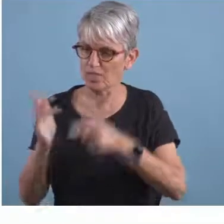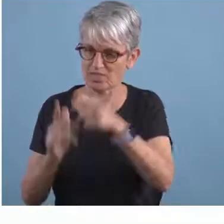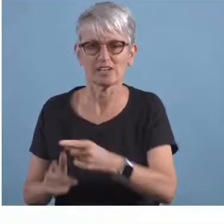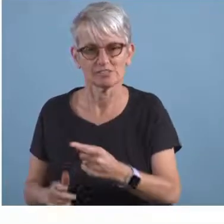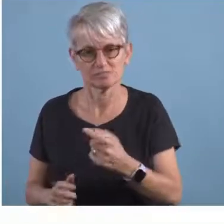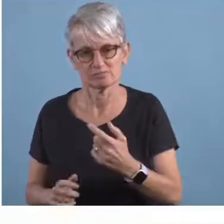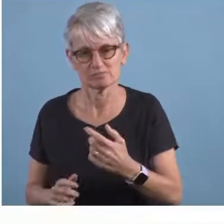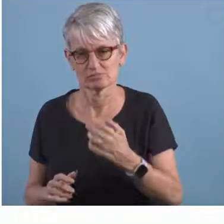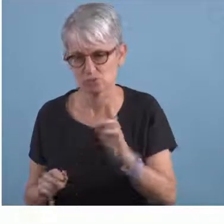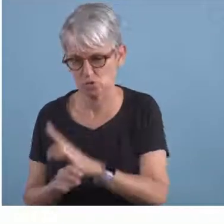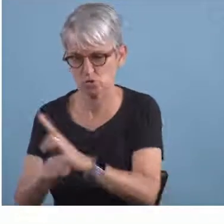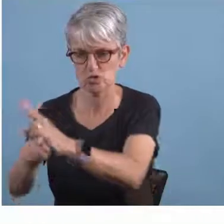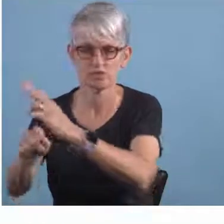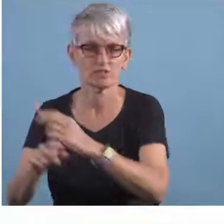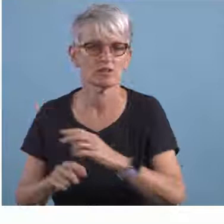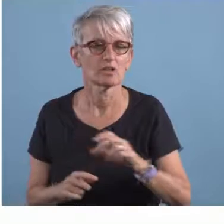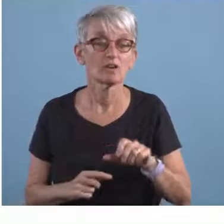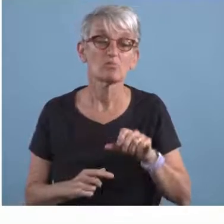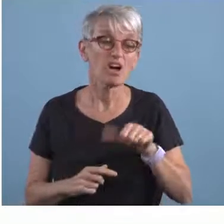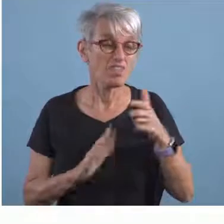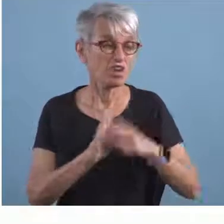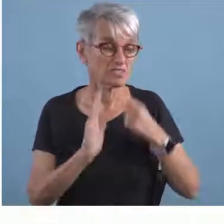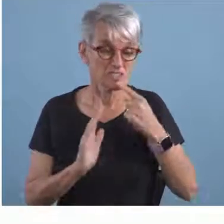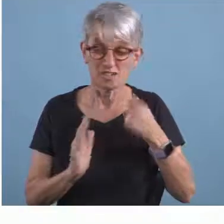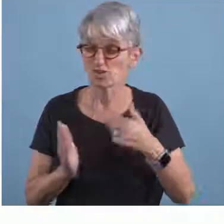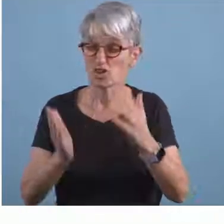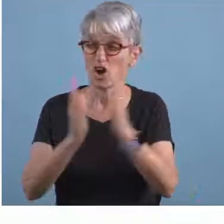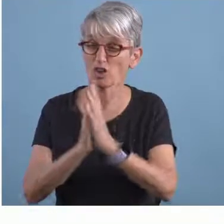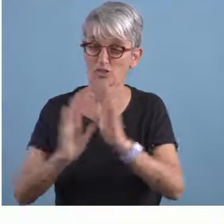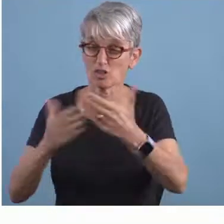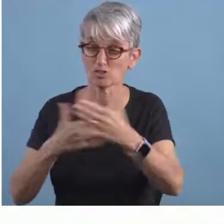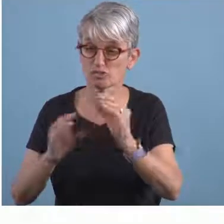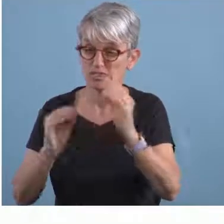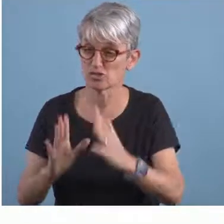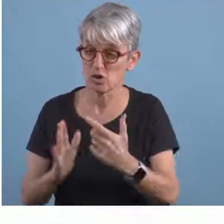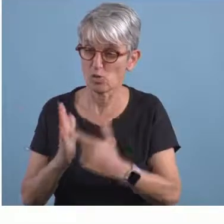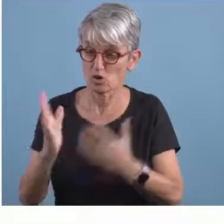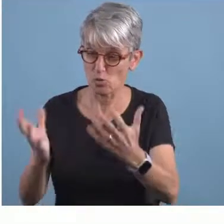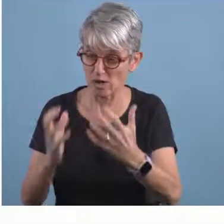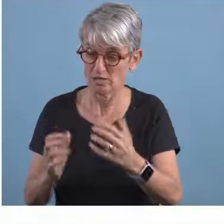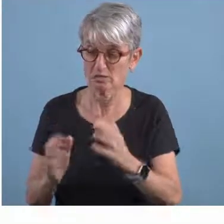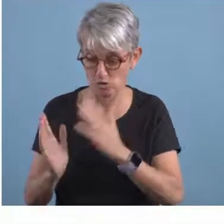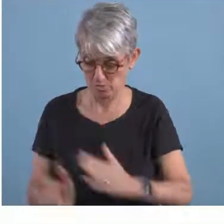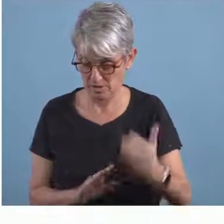that they just plan in advance, put in a request to the classroom teacher or the principal for what they need